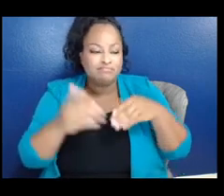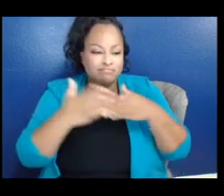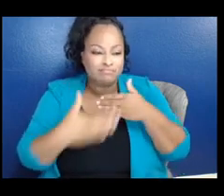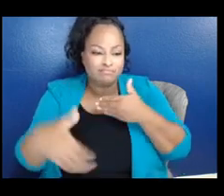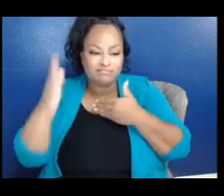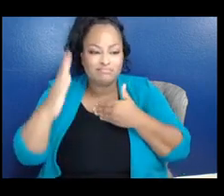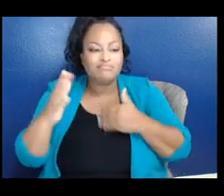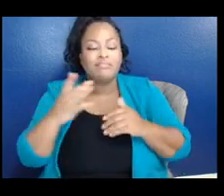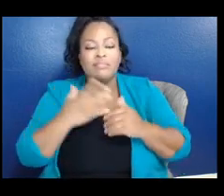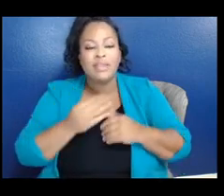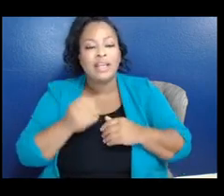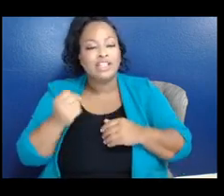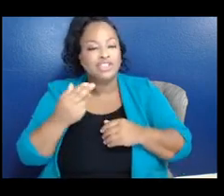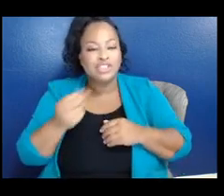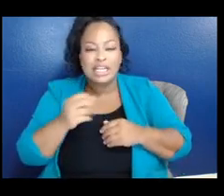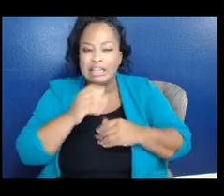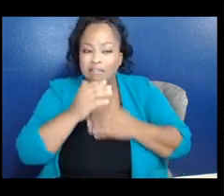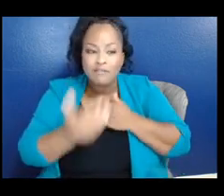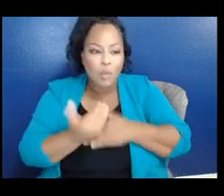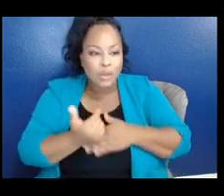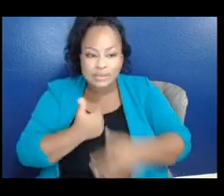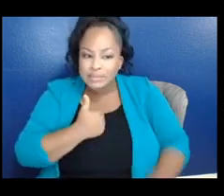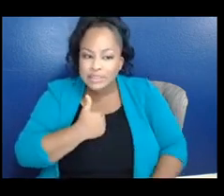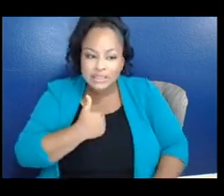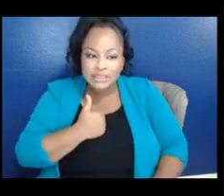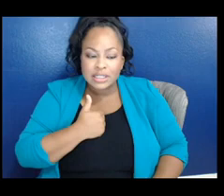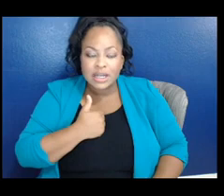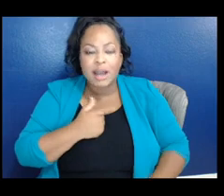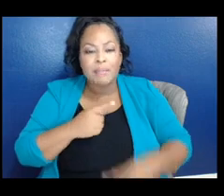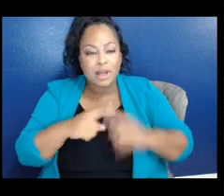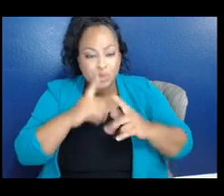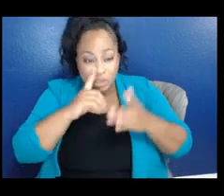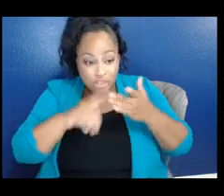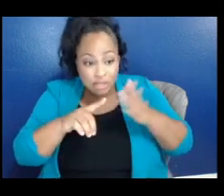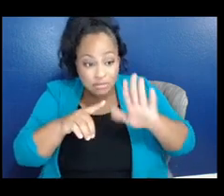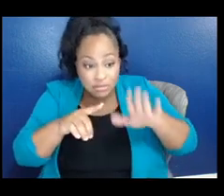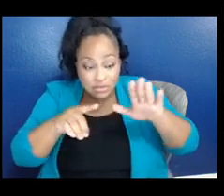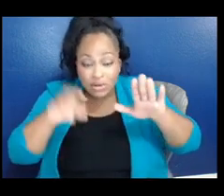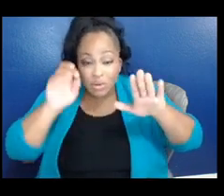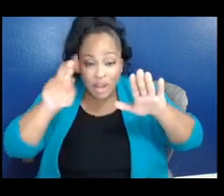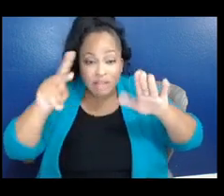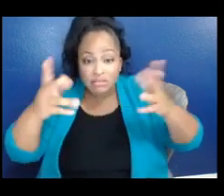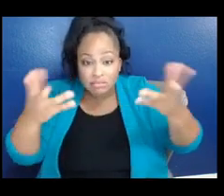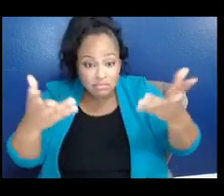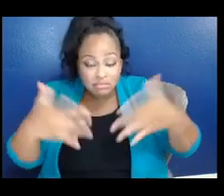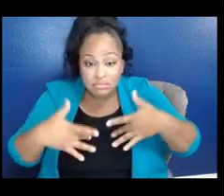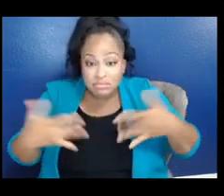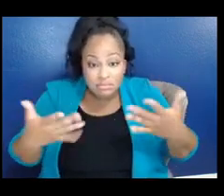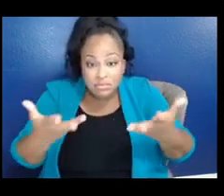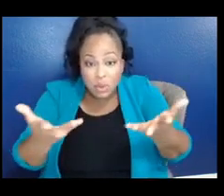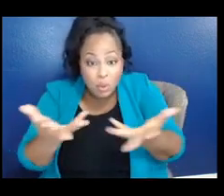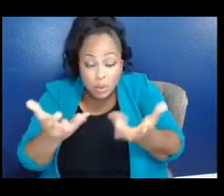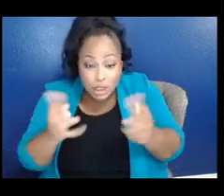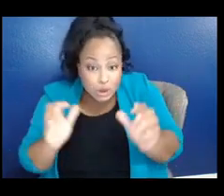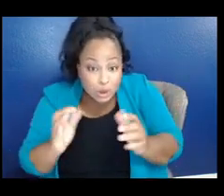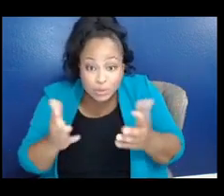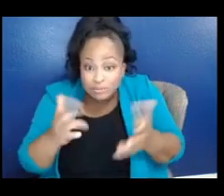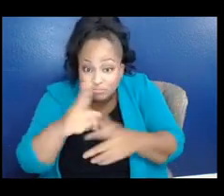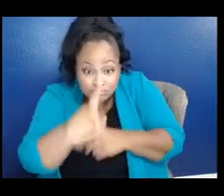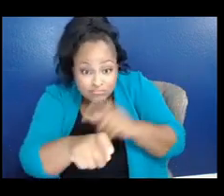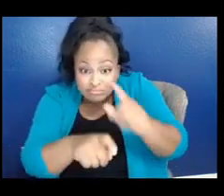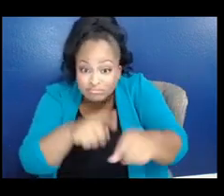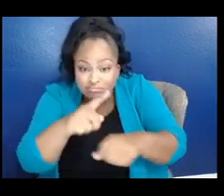the whole journey. And she didn't force me, but she would just check in. Okay, where are we? What do we want to